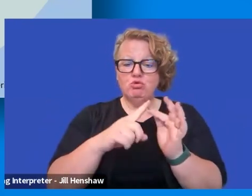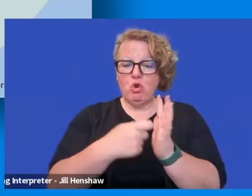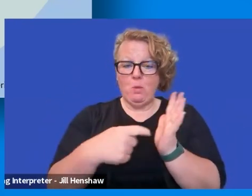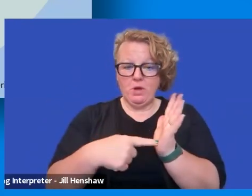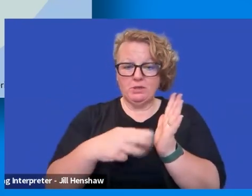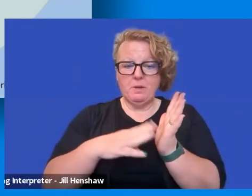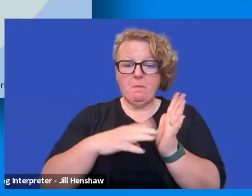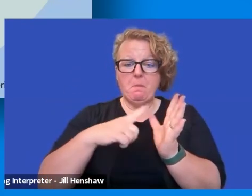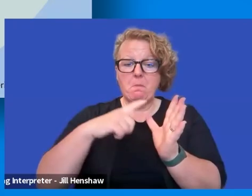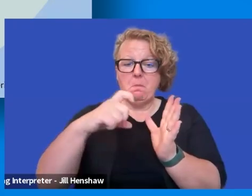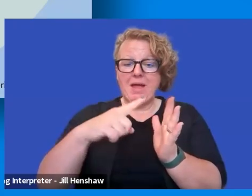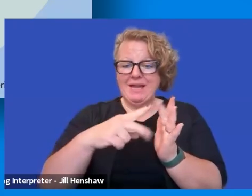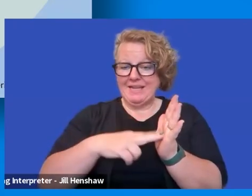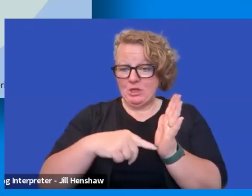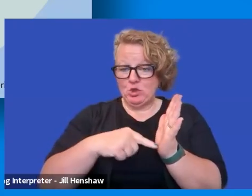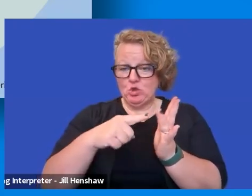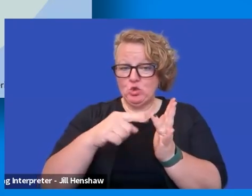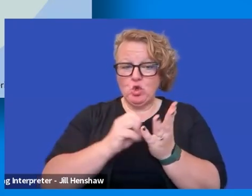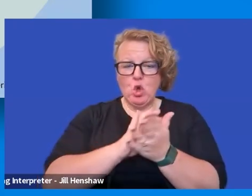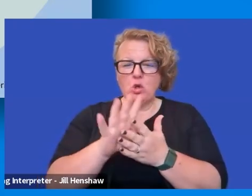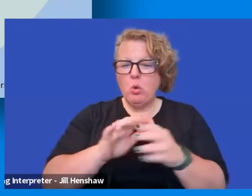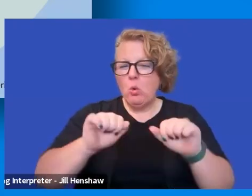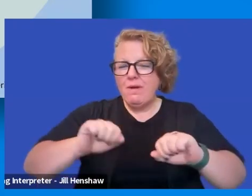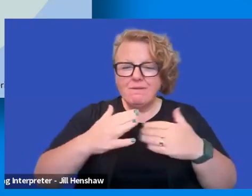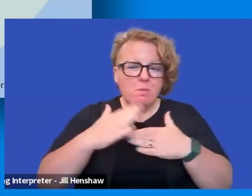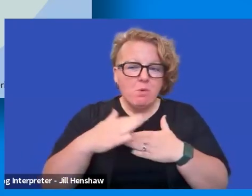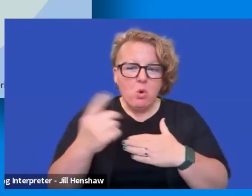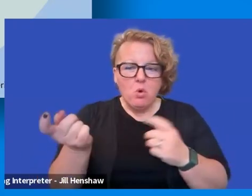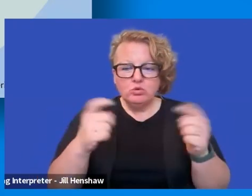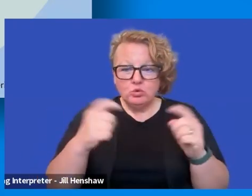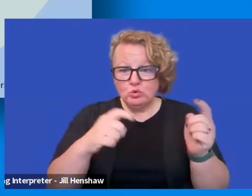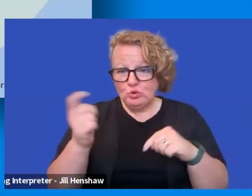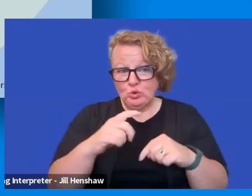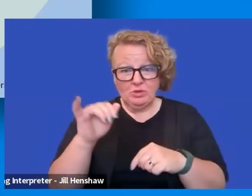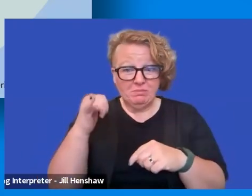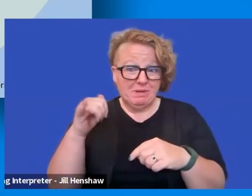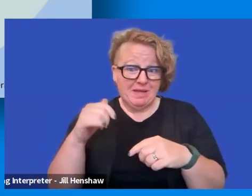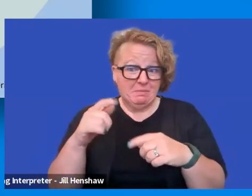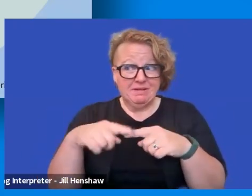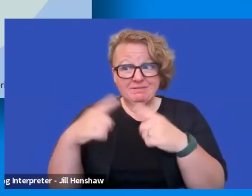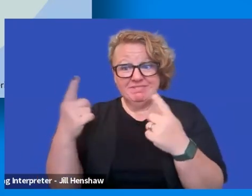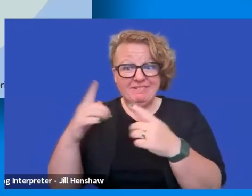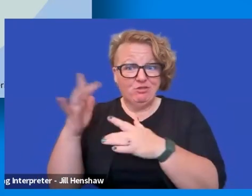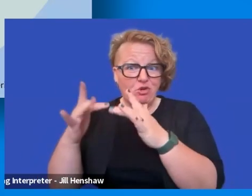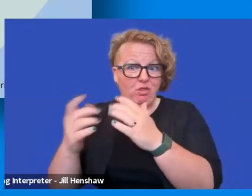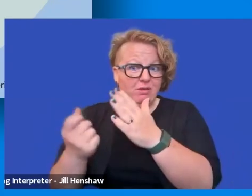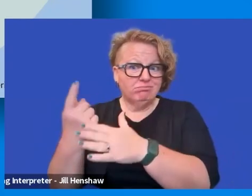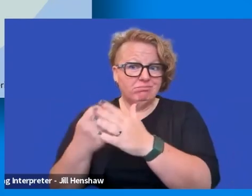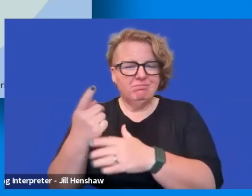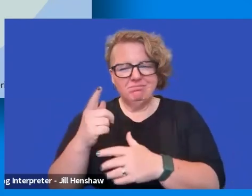make a start in just a moment. We'll give people who might be arriving from some other digital event just a moment to join us.